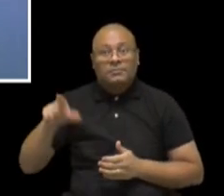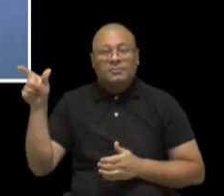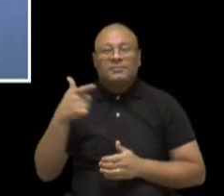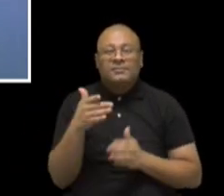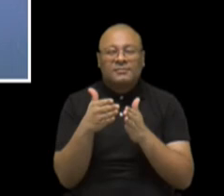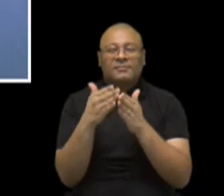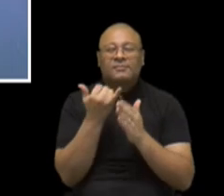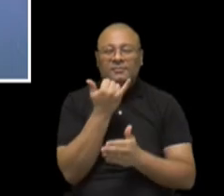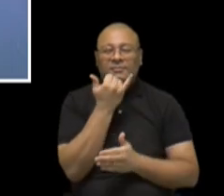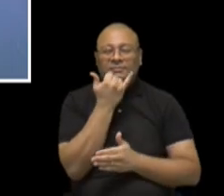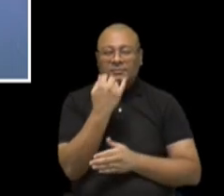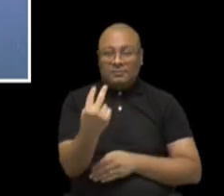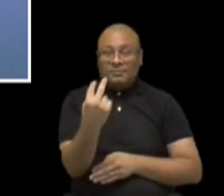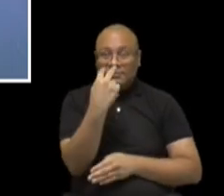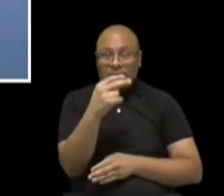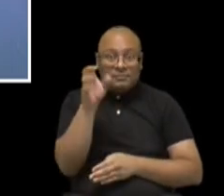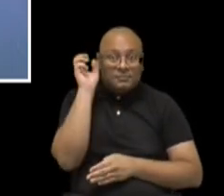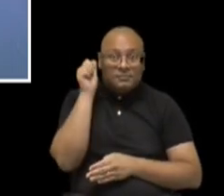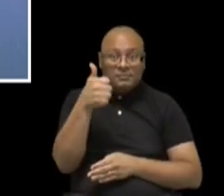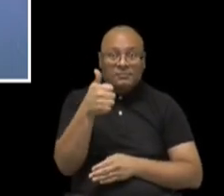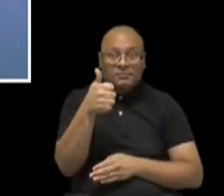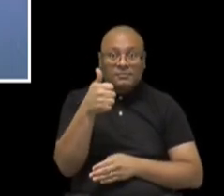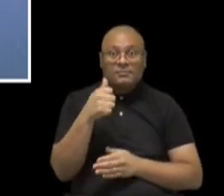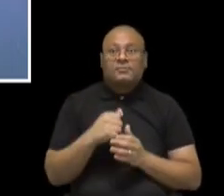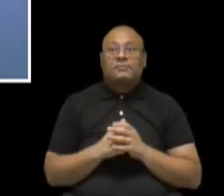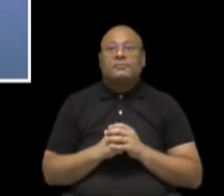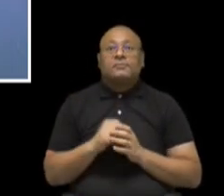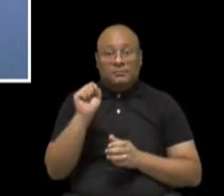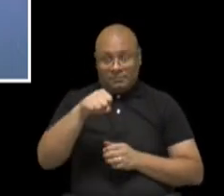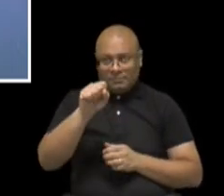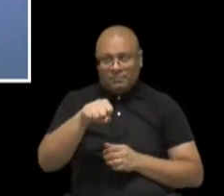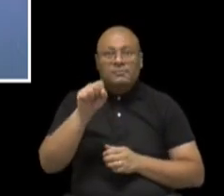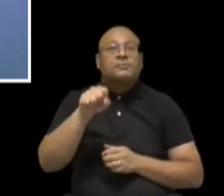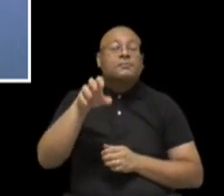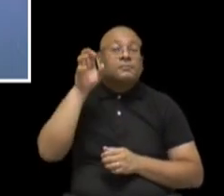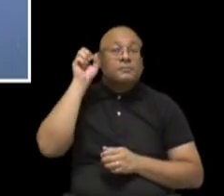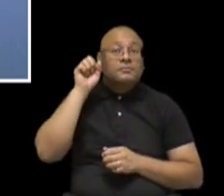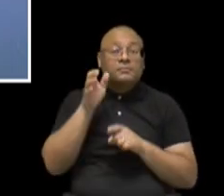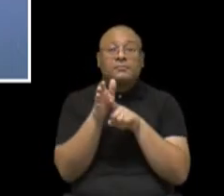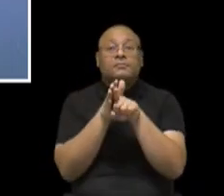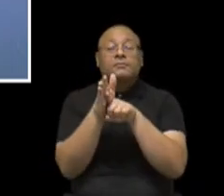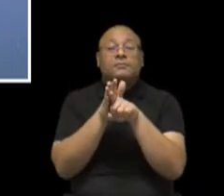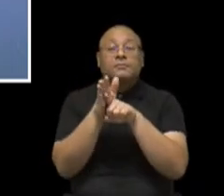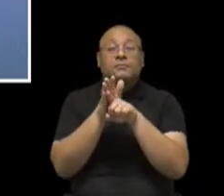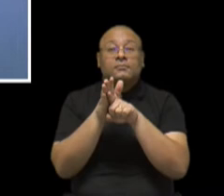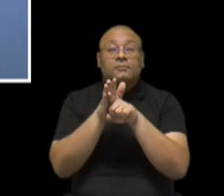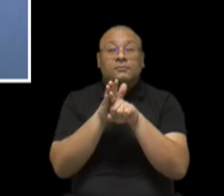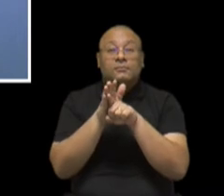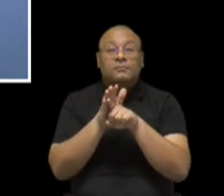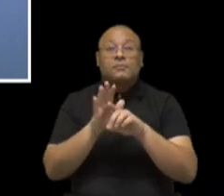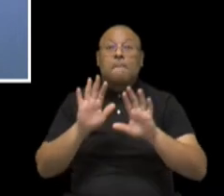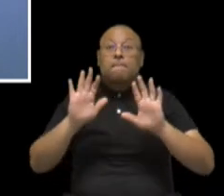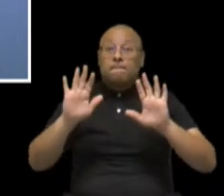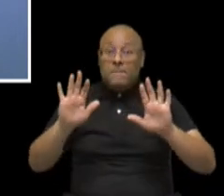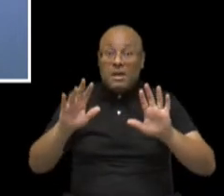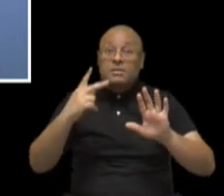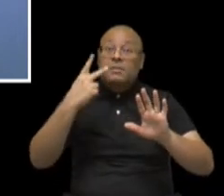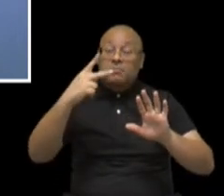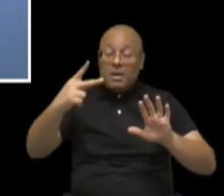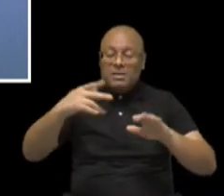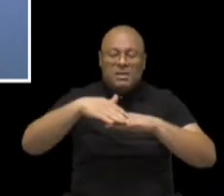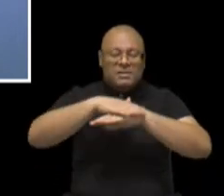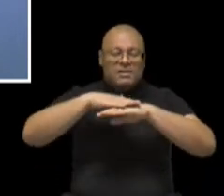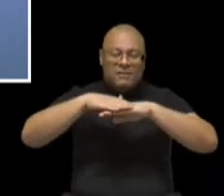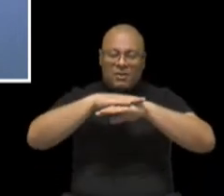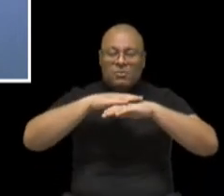me and hear me? I can hear you, yes. We're just checking some things out here. But as we were talking, I was